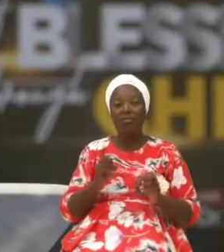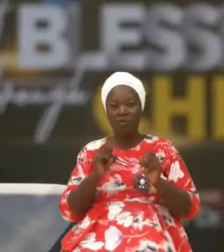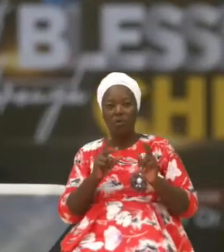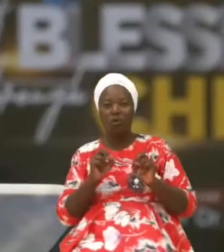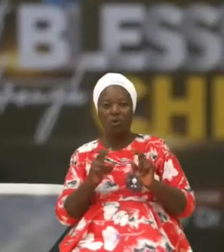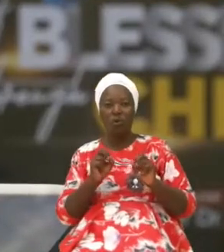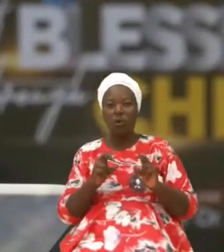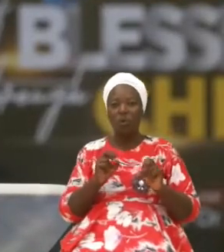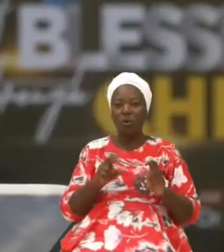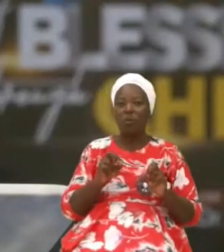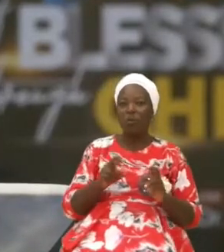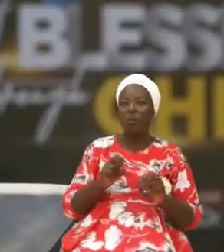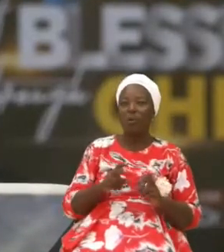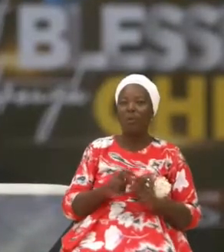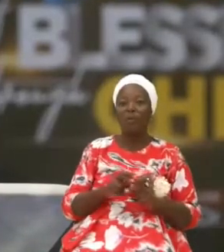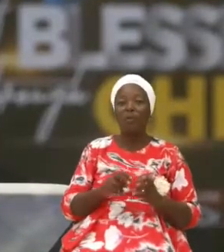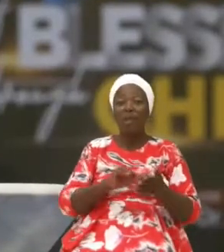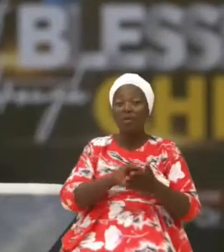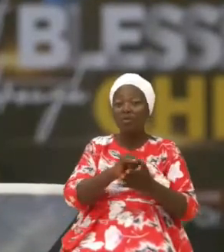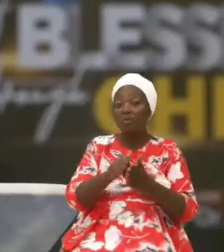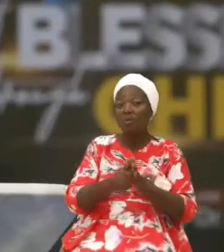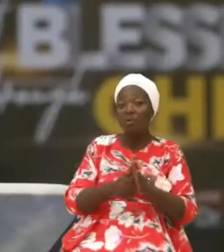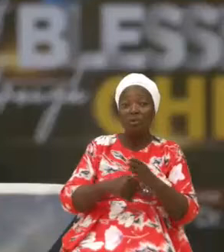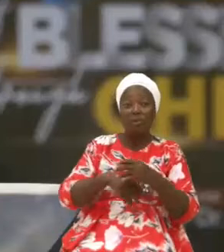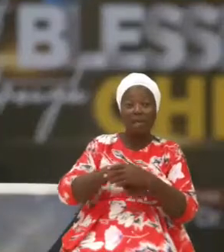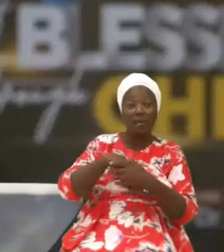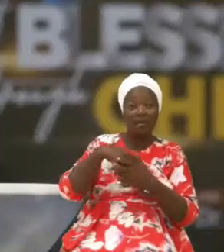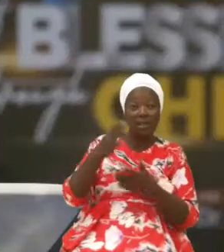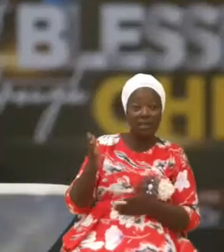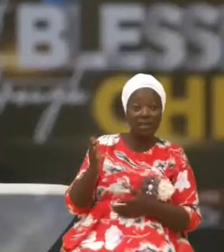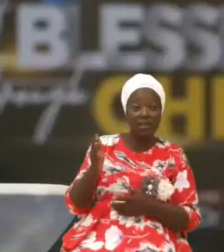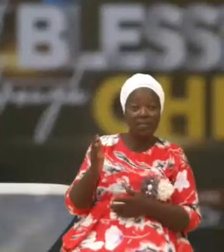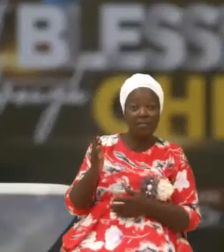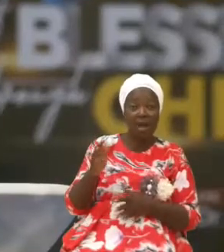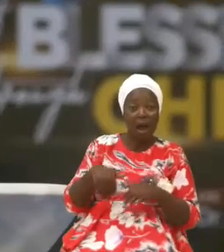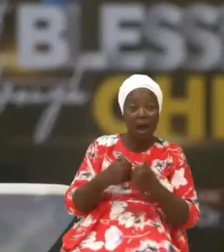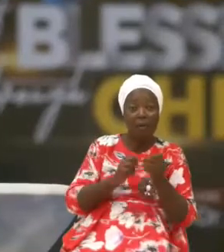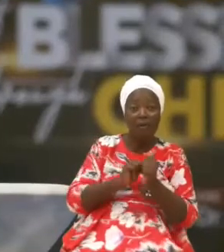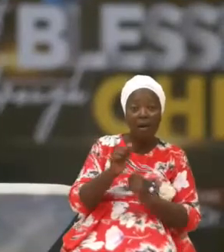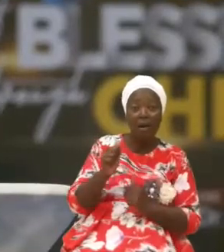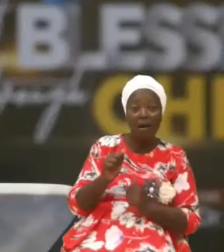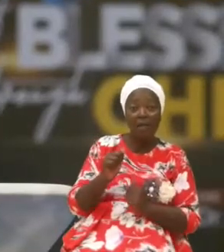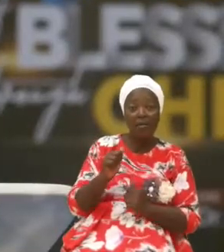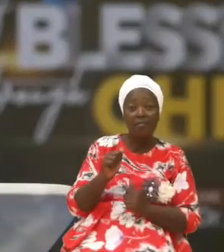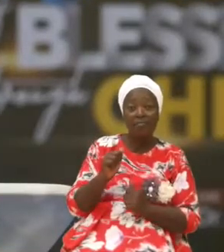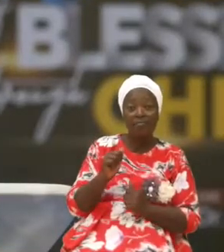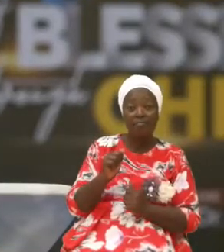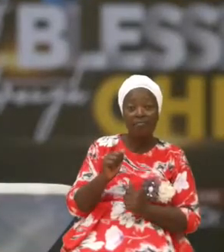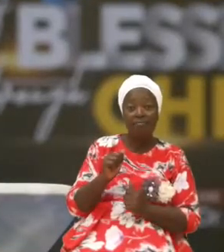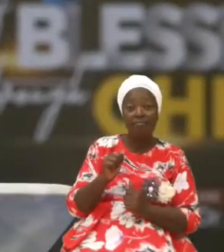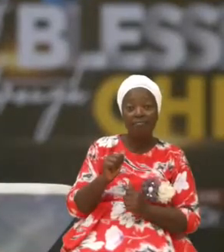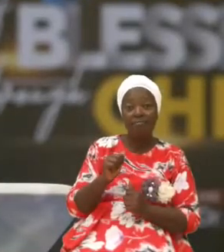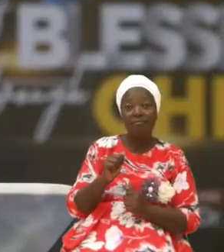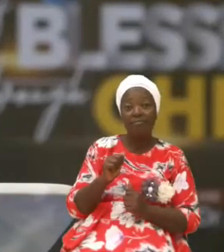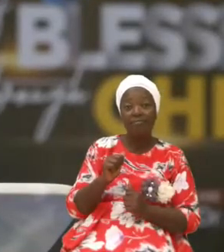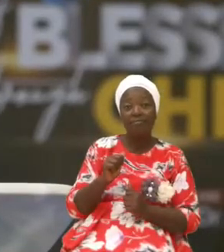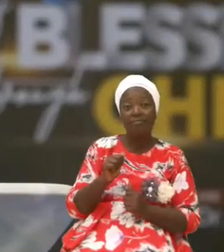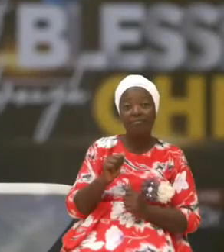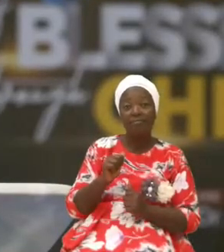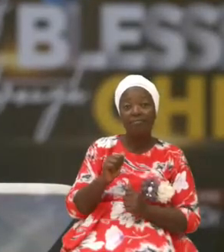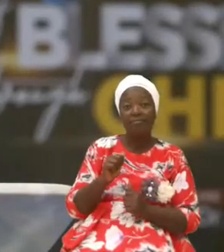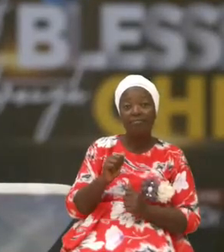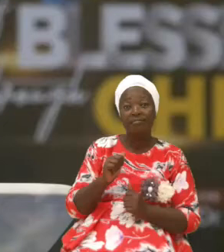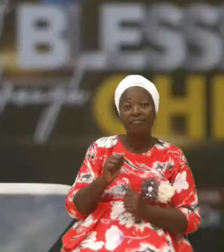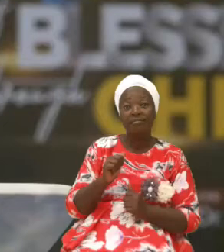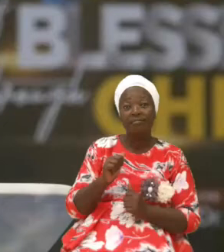Counselors, true? Okay. Those in the outflow, are you